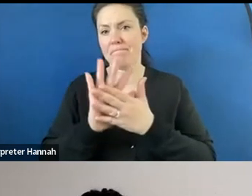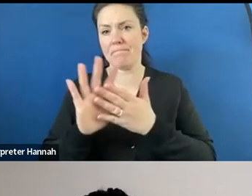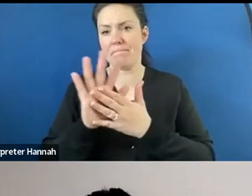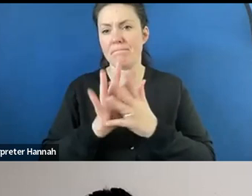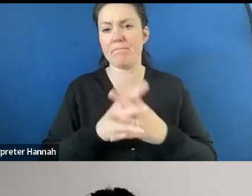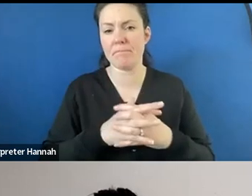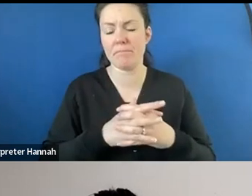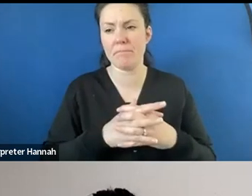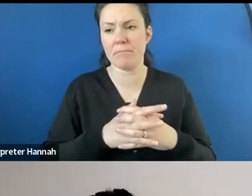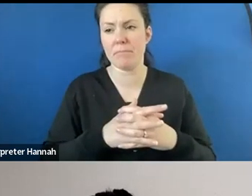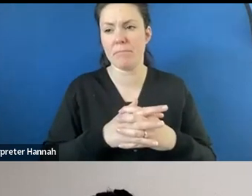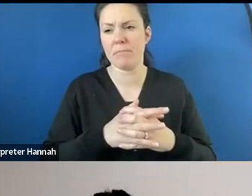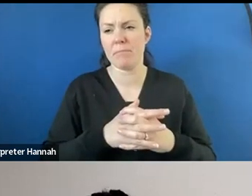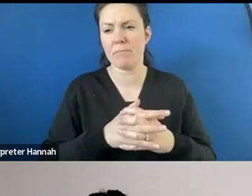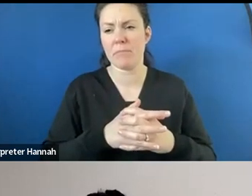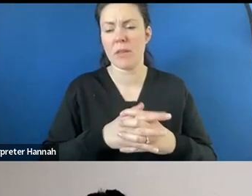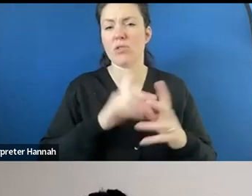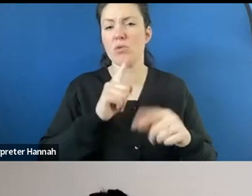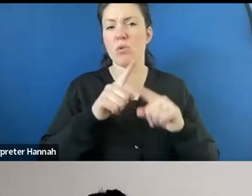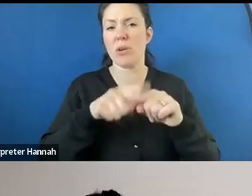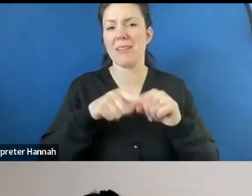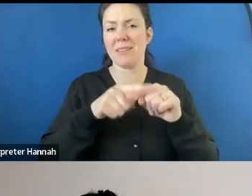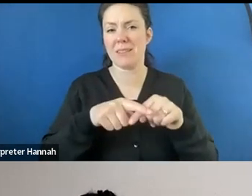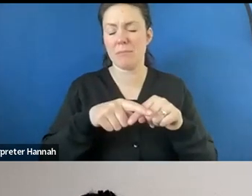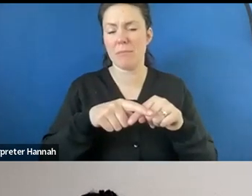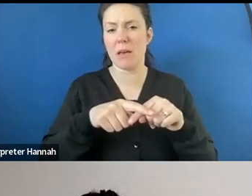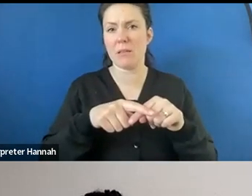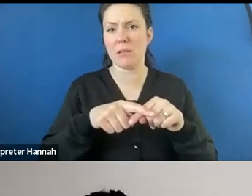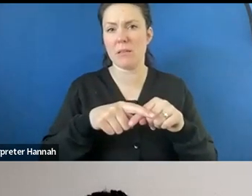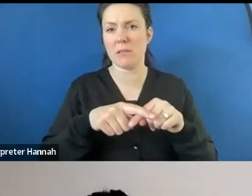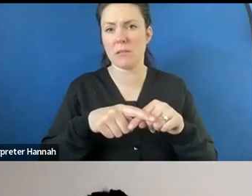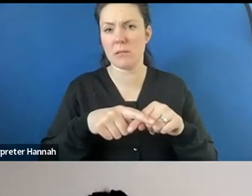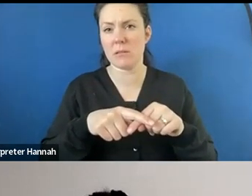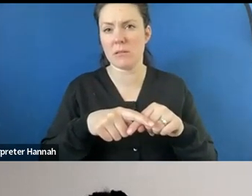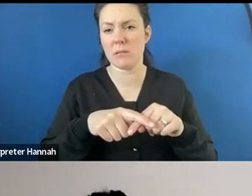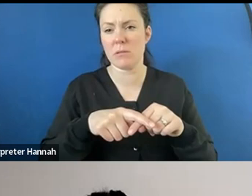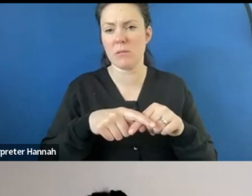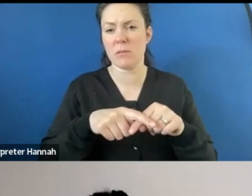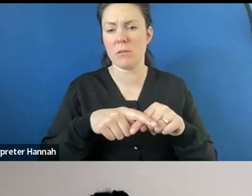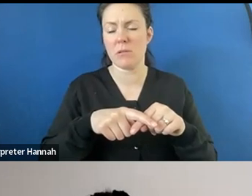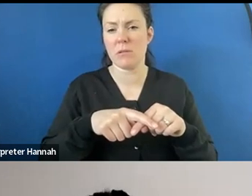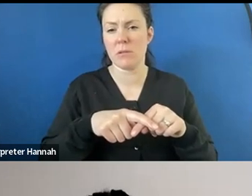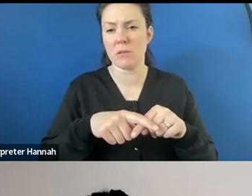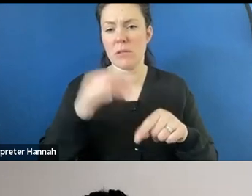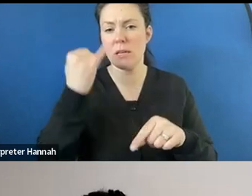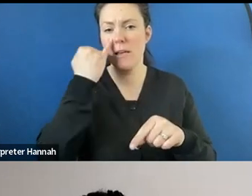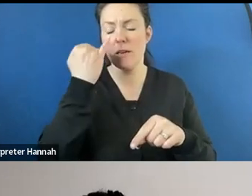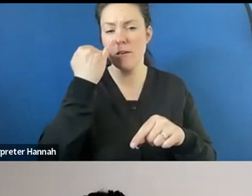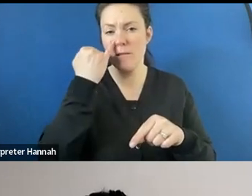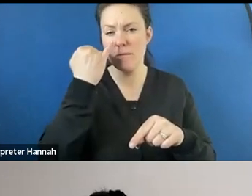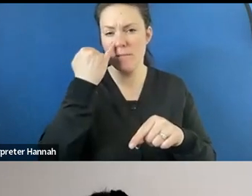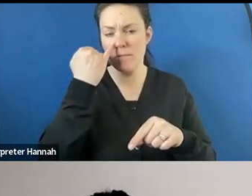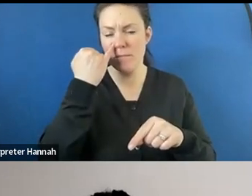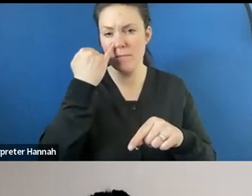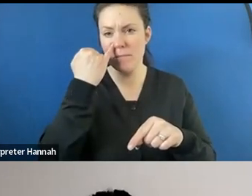and it's all on weather permitting, because our weather out here has changed so